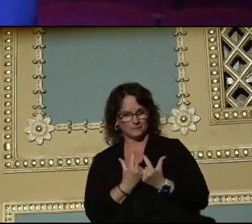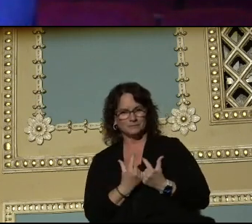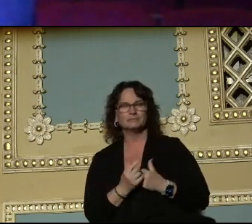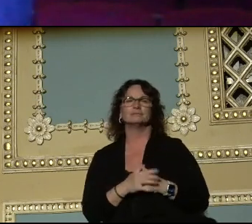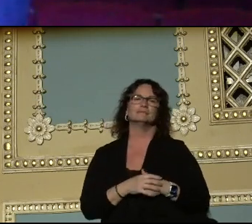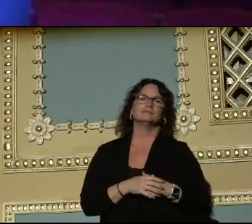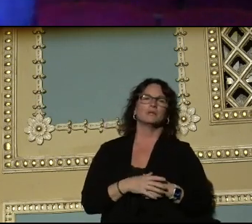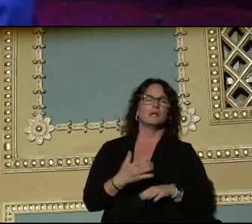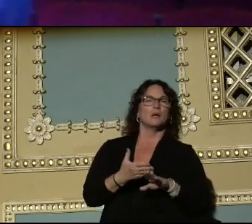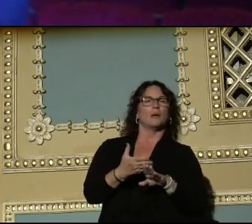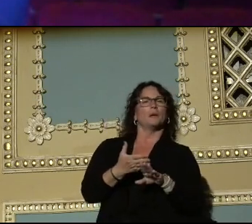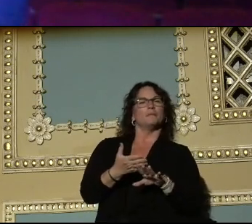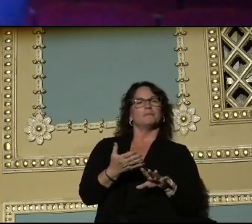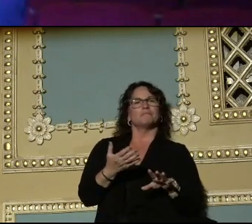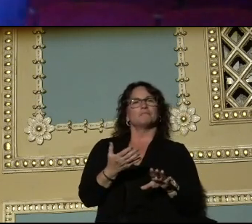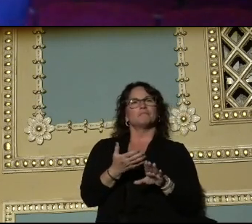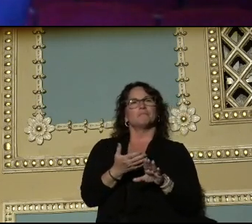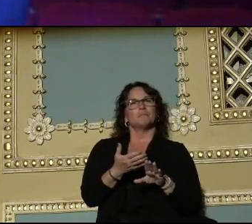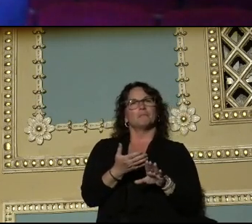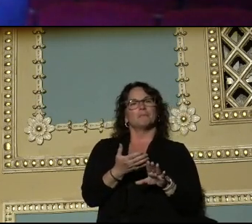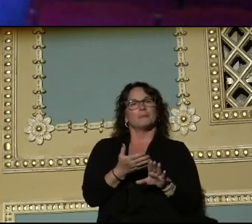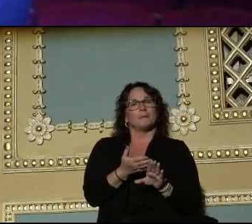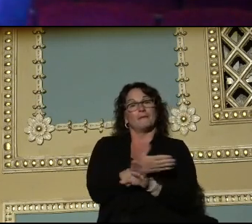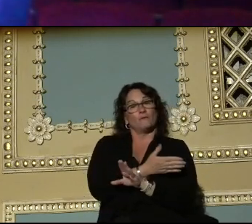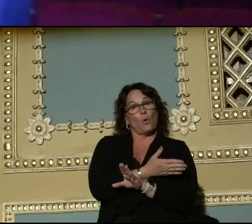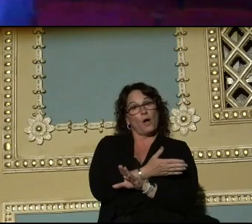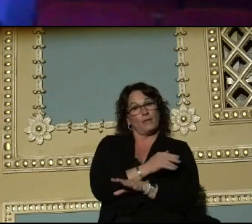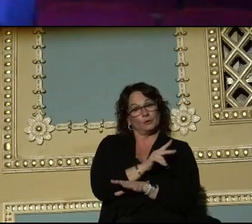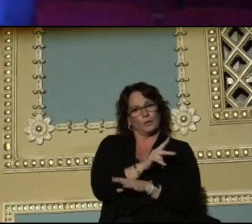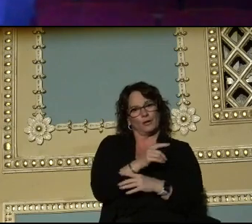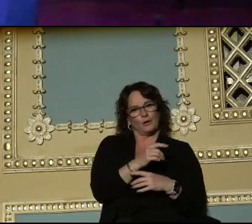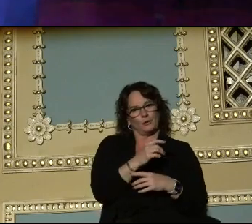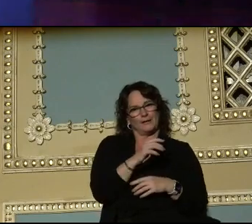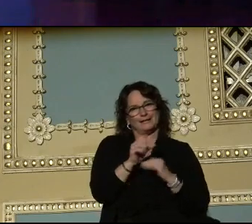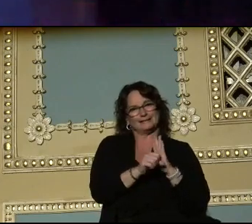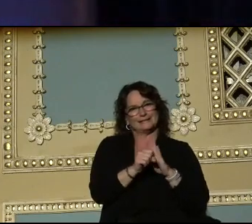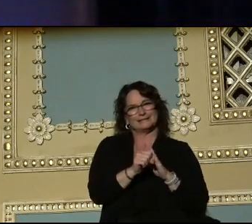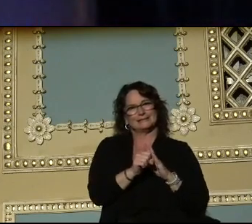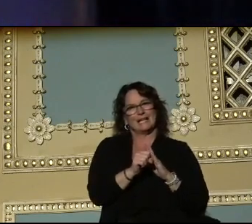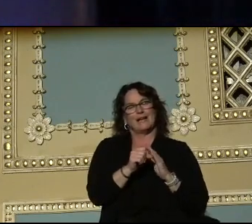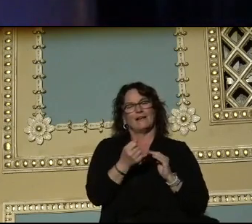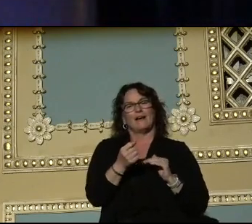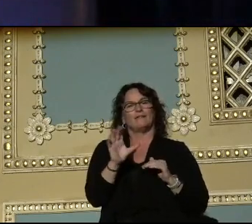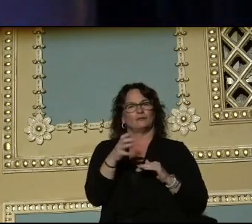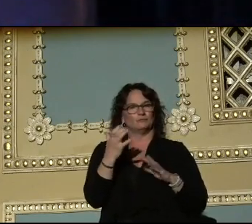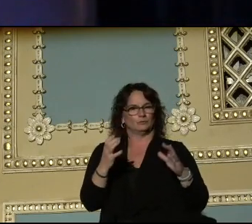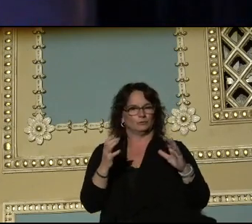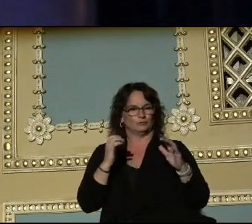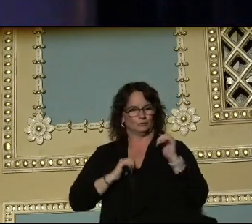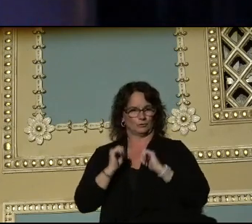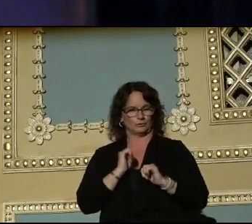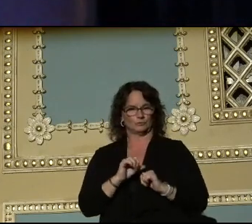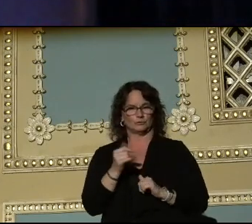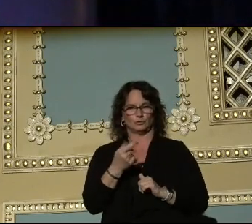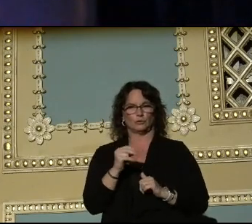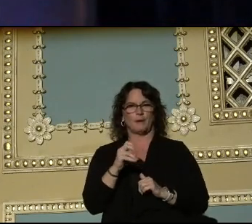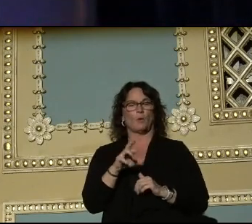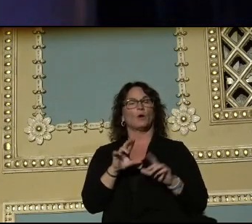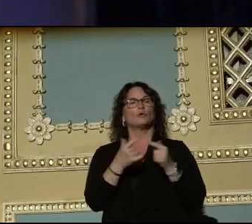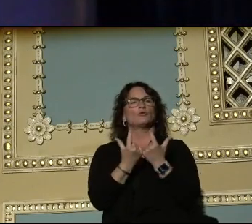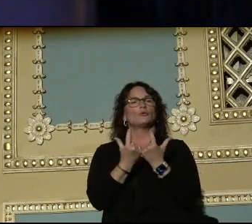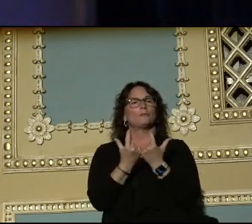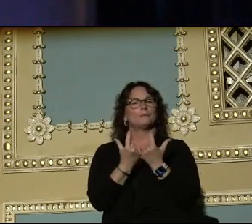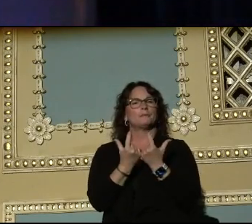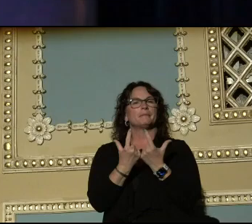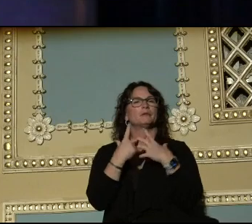before the 23 seasons of holiday shows that we've done here at the Paramount. There's a George Maurer Group tradition that we have